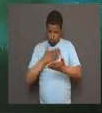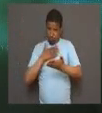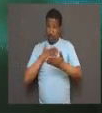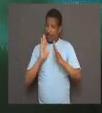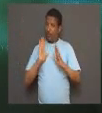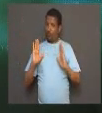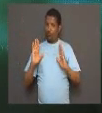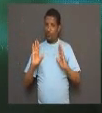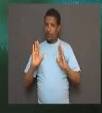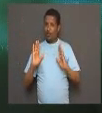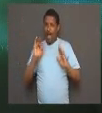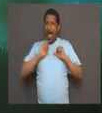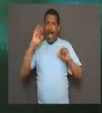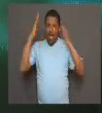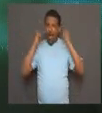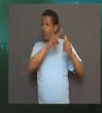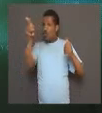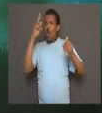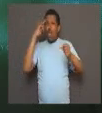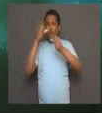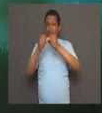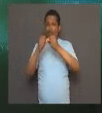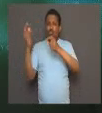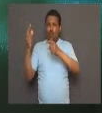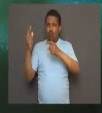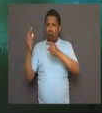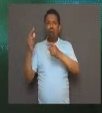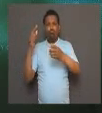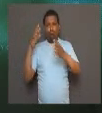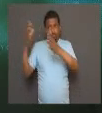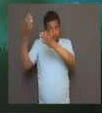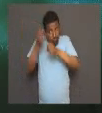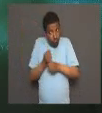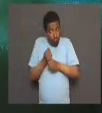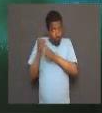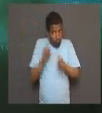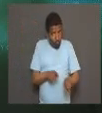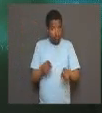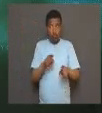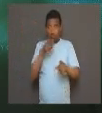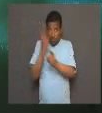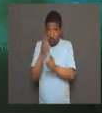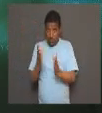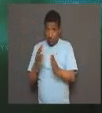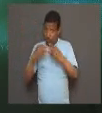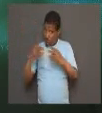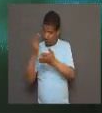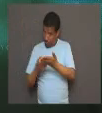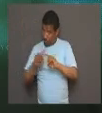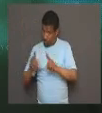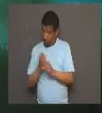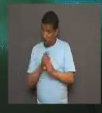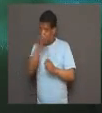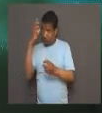I hope that you remembered to bring the right tools with you today. To remind